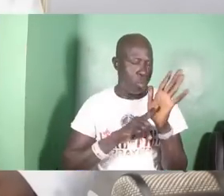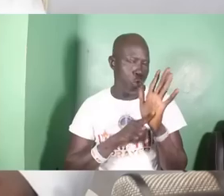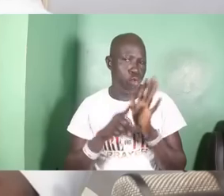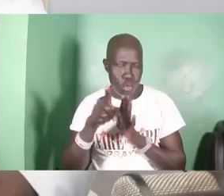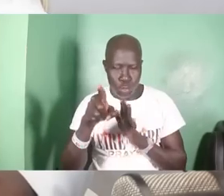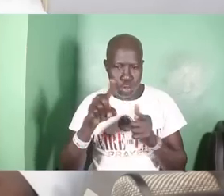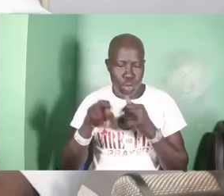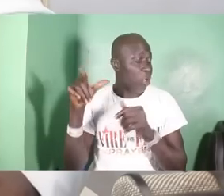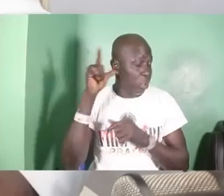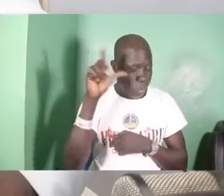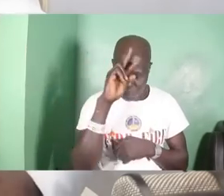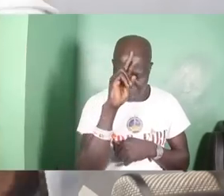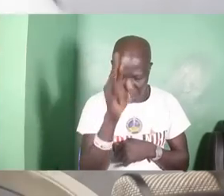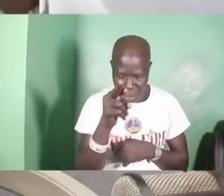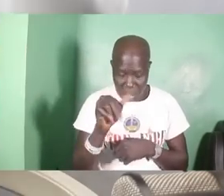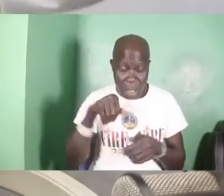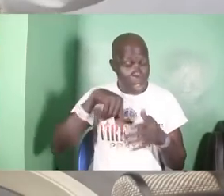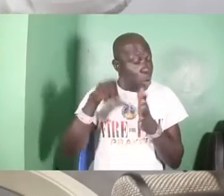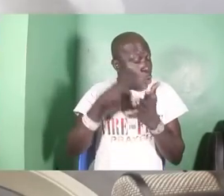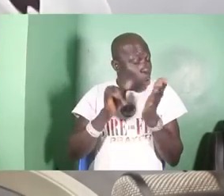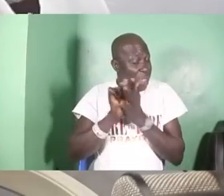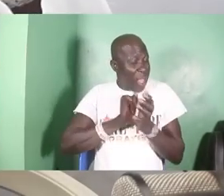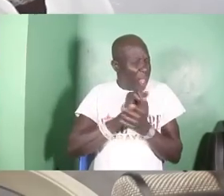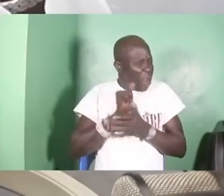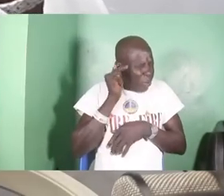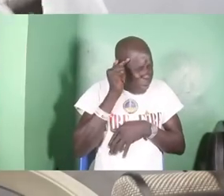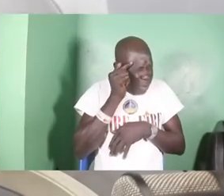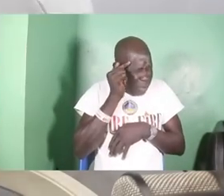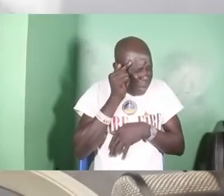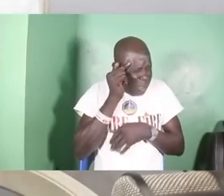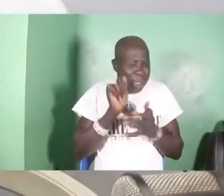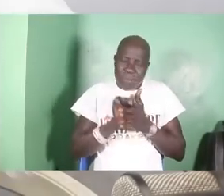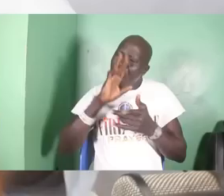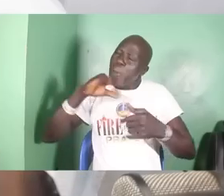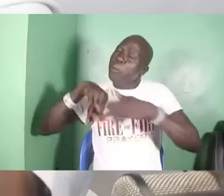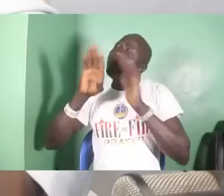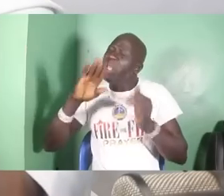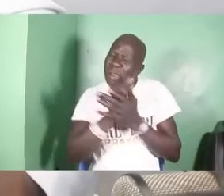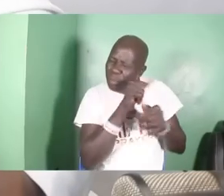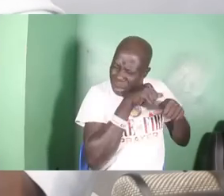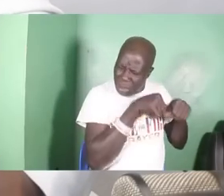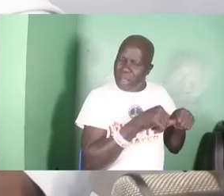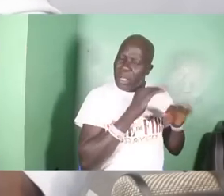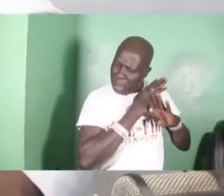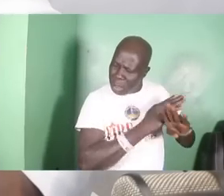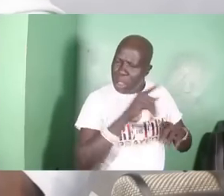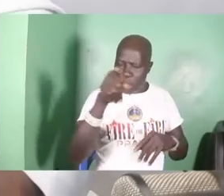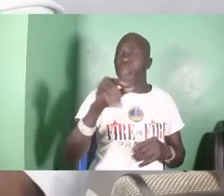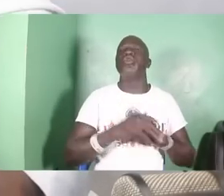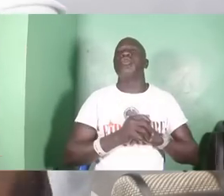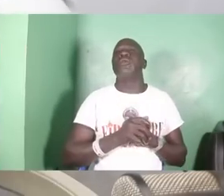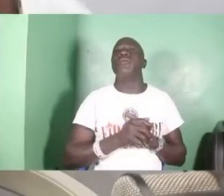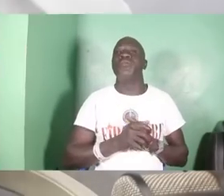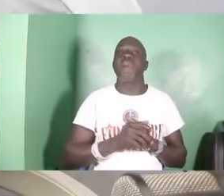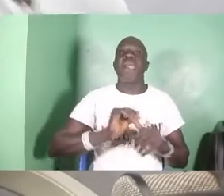I'll show it to you. Bami, sir. Listen, sir. Ento fokatan gan. The only one that do. It's maybe the person that you trust that stagnated